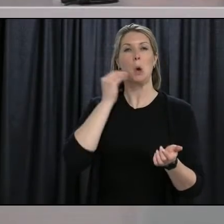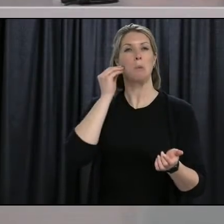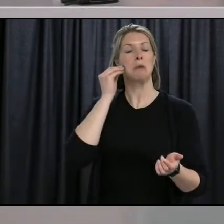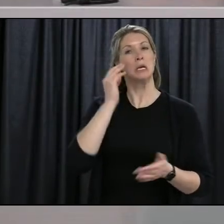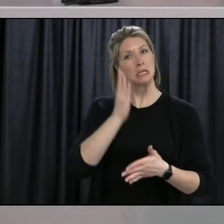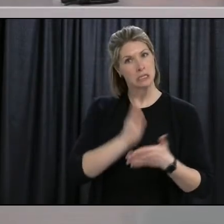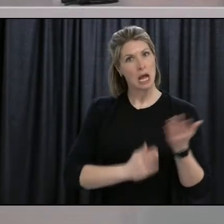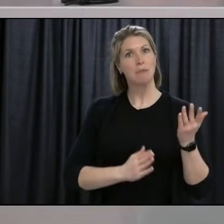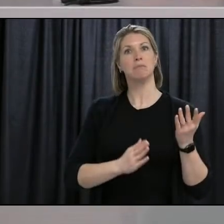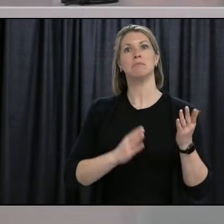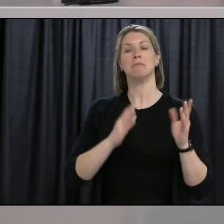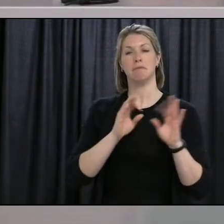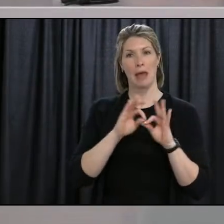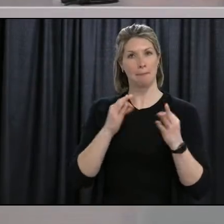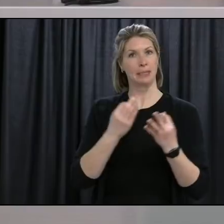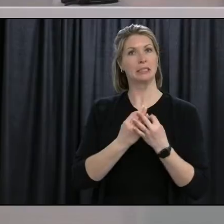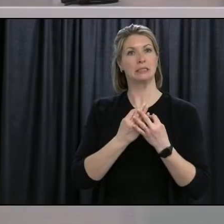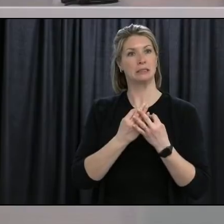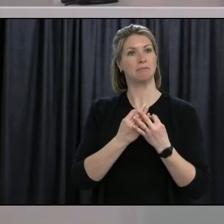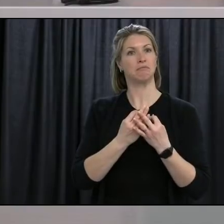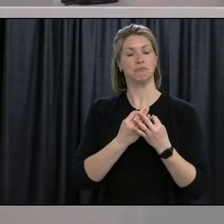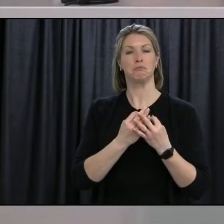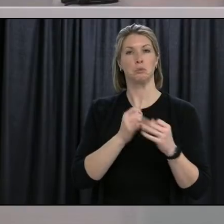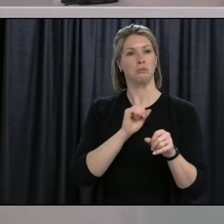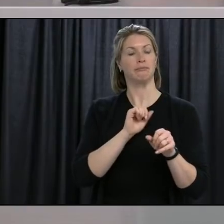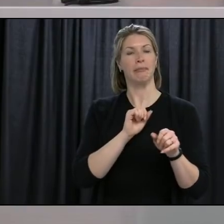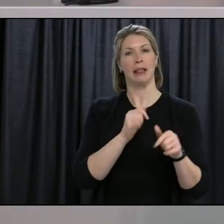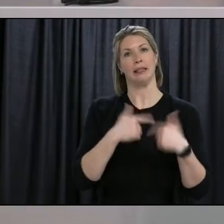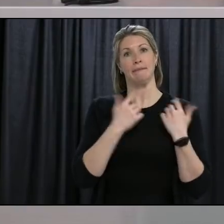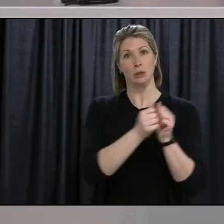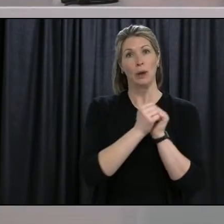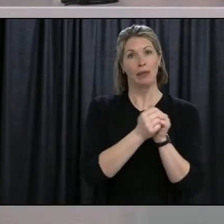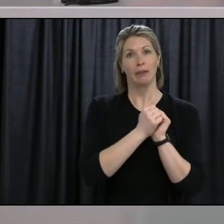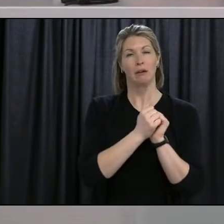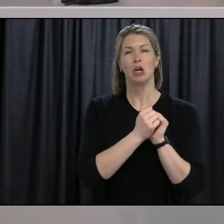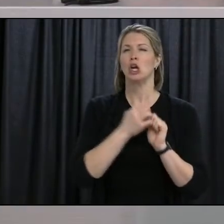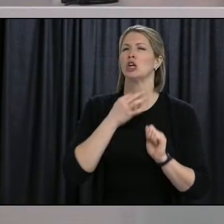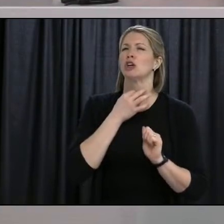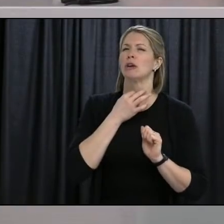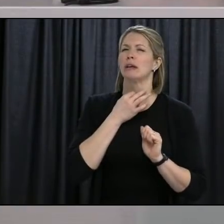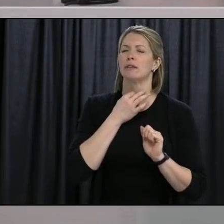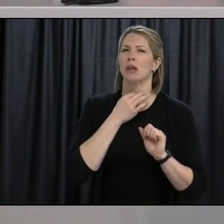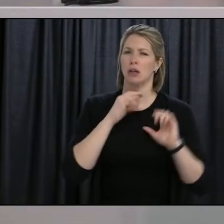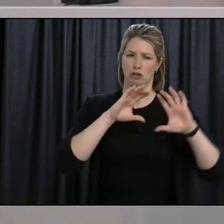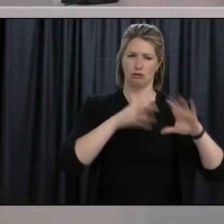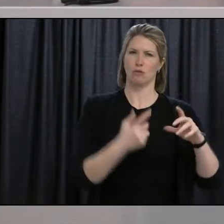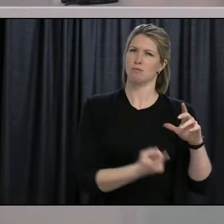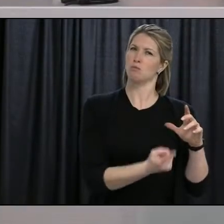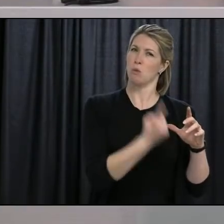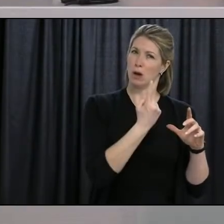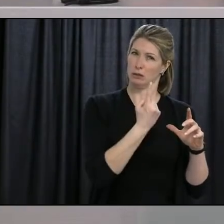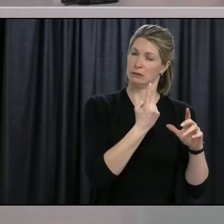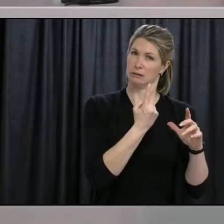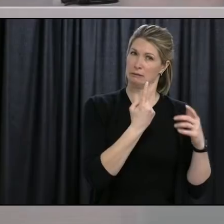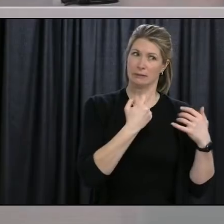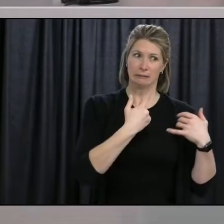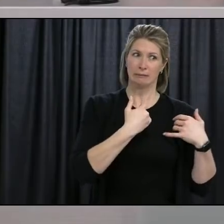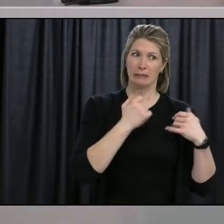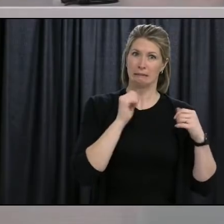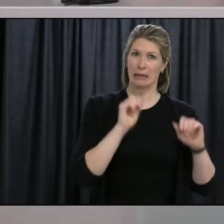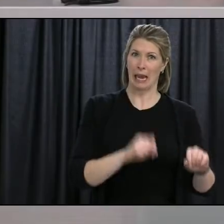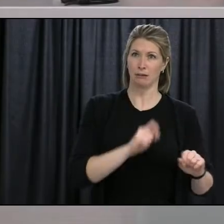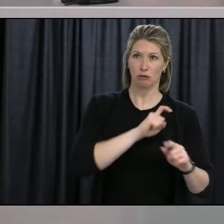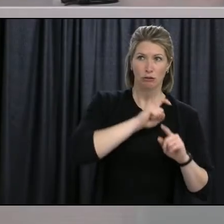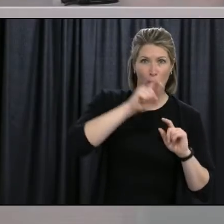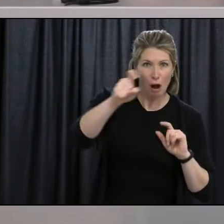how they registered to be vaccinated in phase 1. Is it still just through the websites that were released on Friday, and